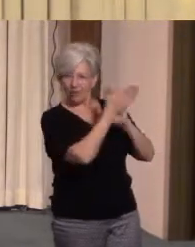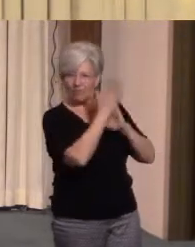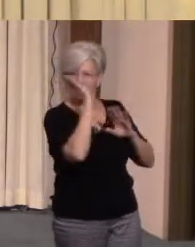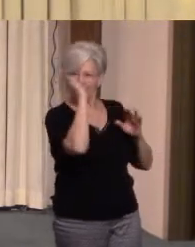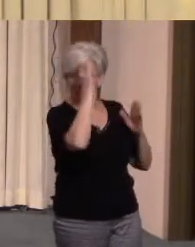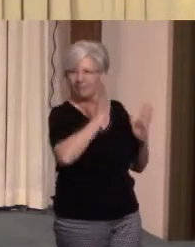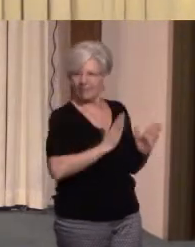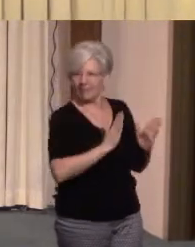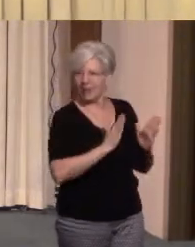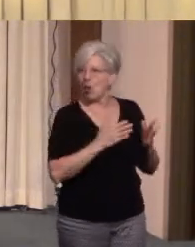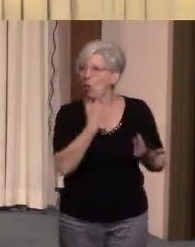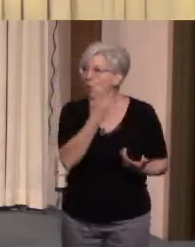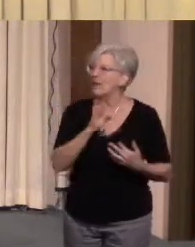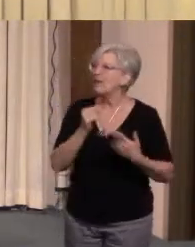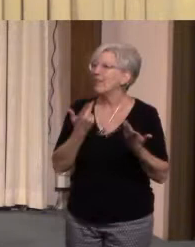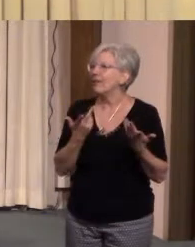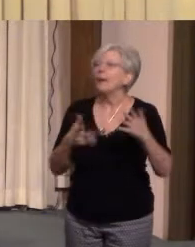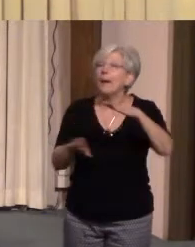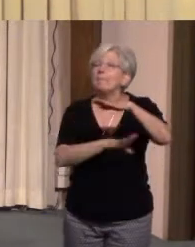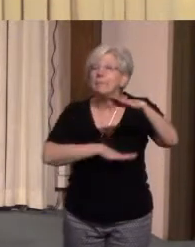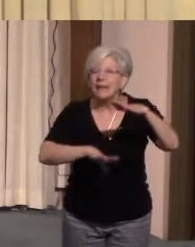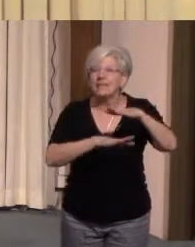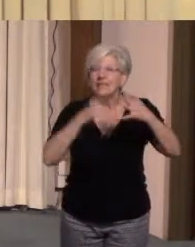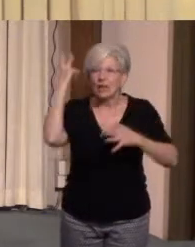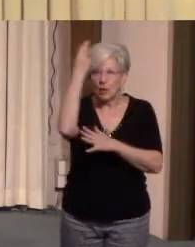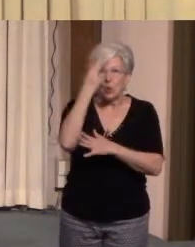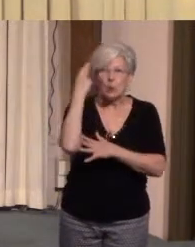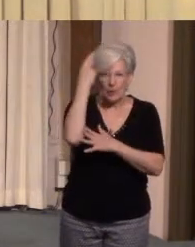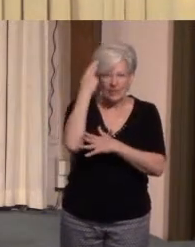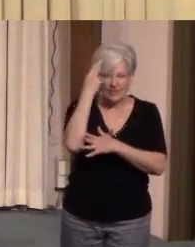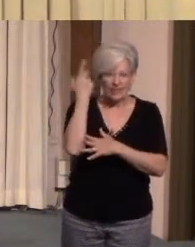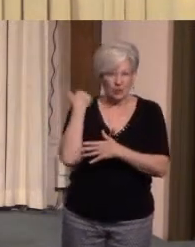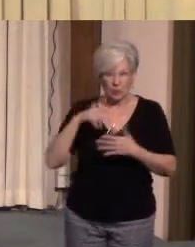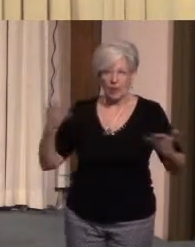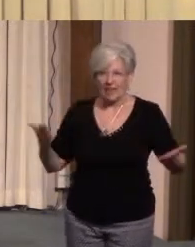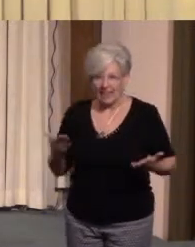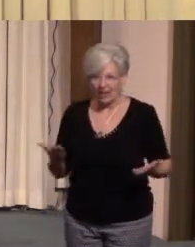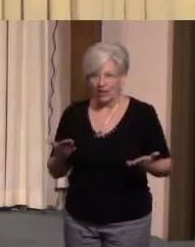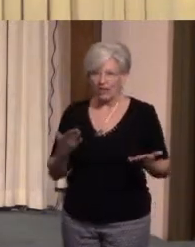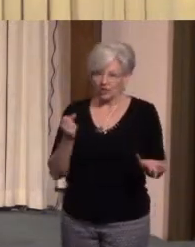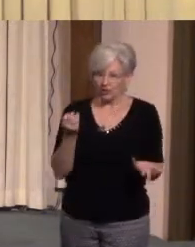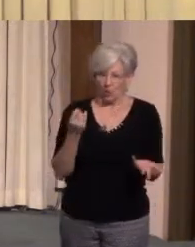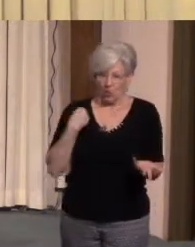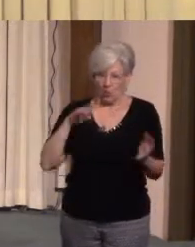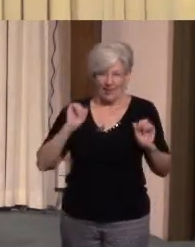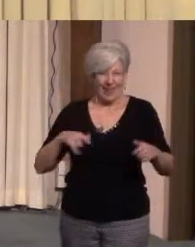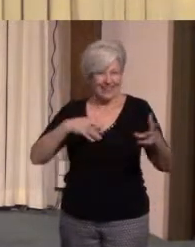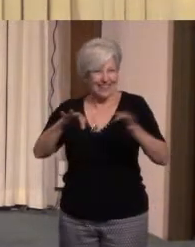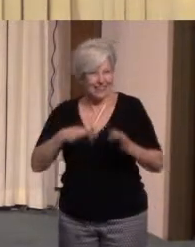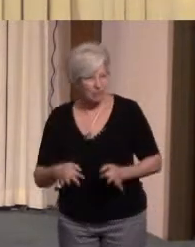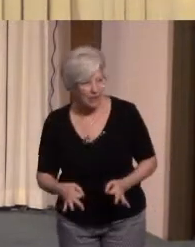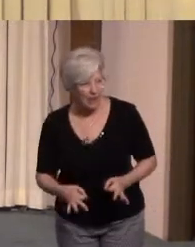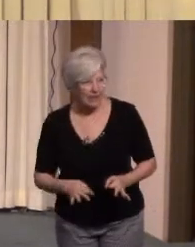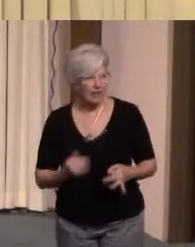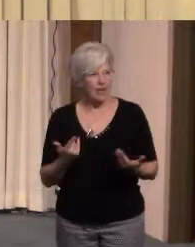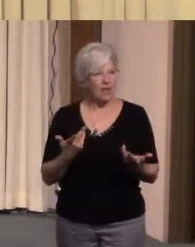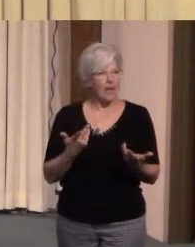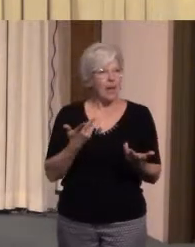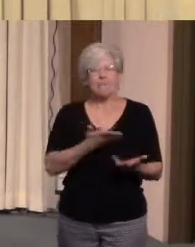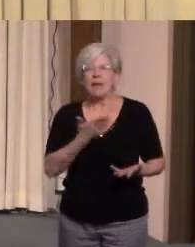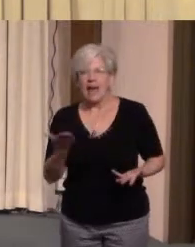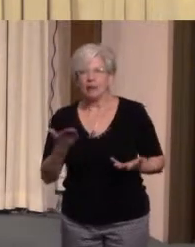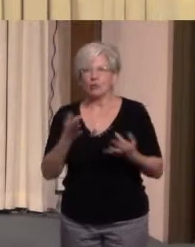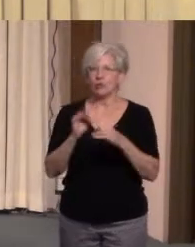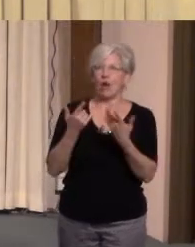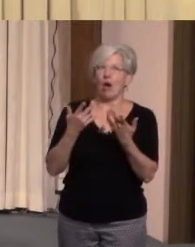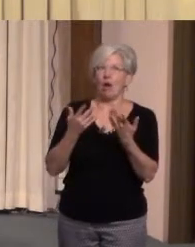teach ministers to be ministers, is one of those really basic reasons that you guys have us around anyway. It's so that we can explain what we call matters